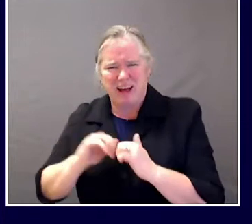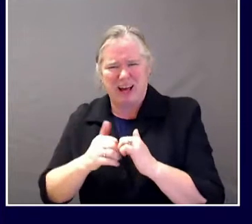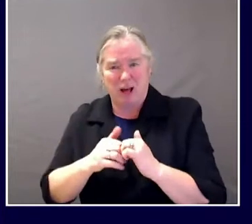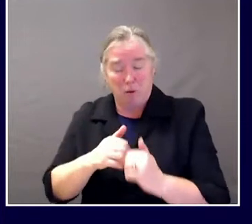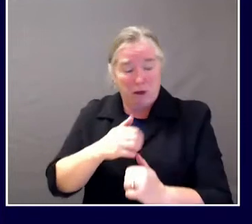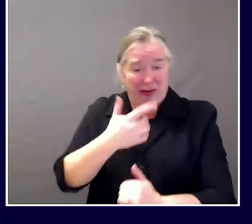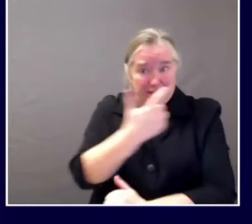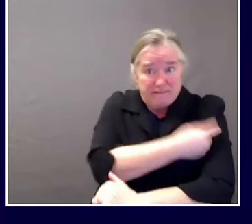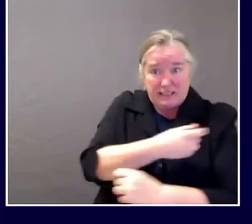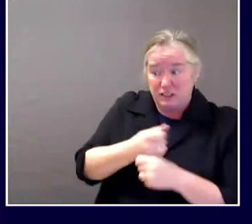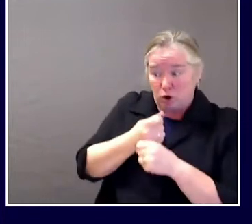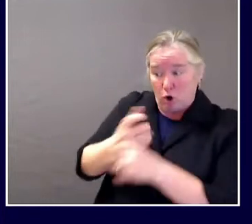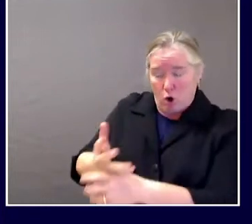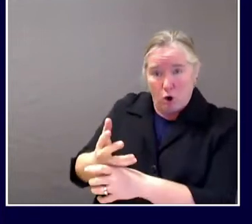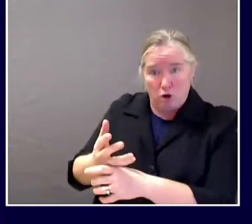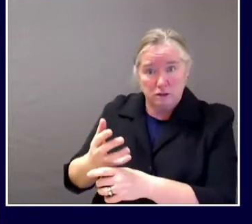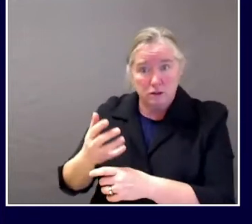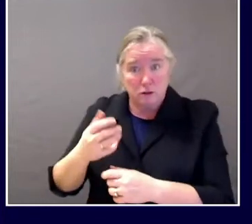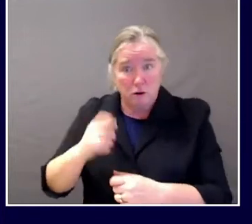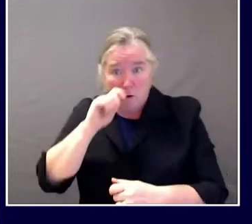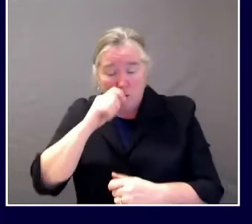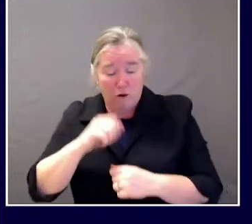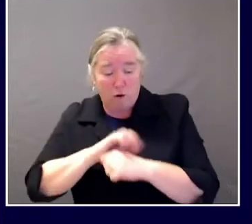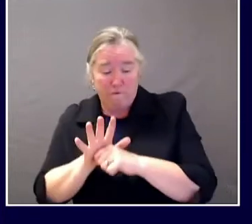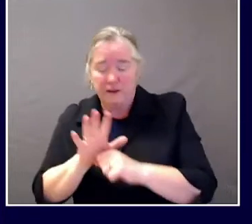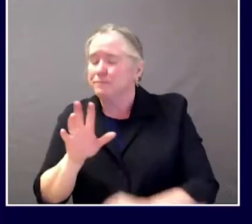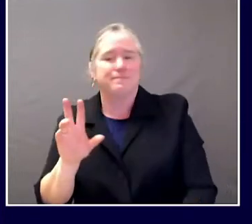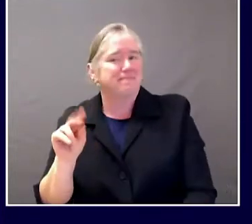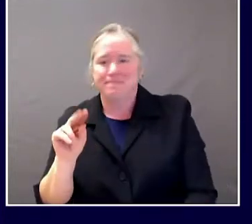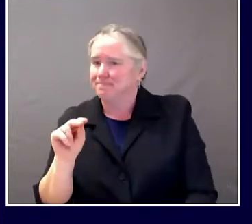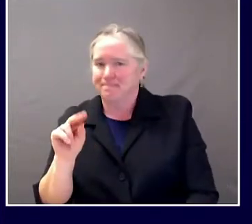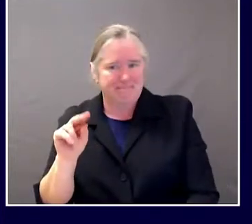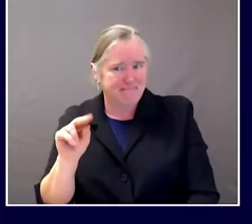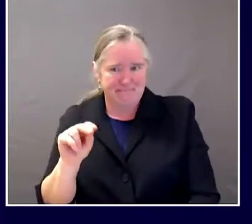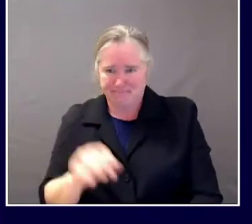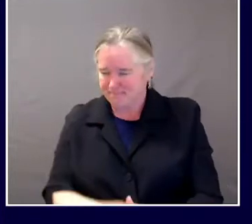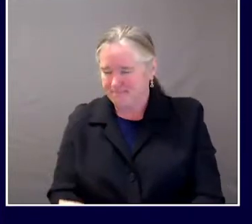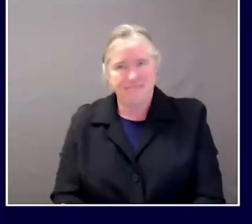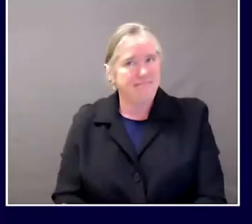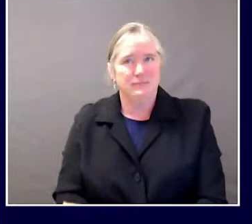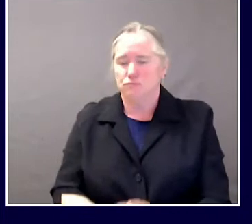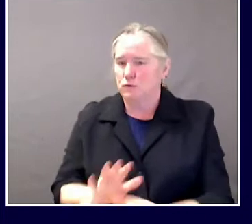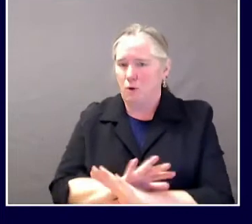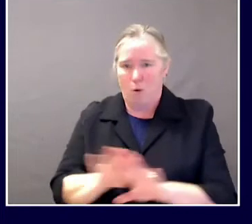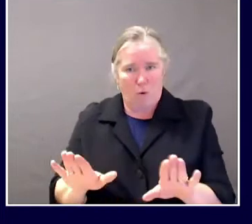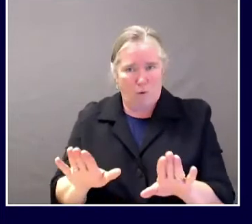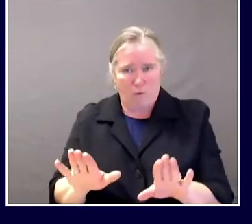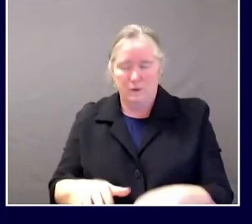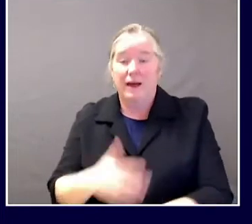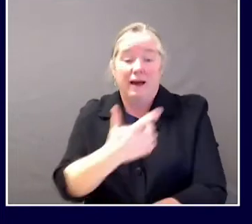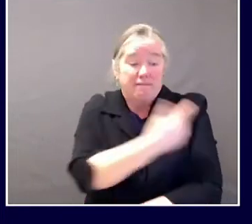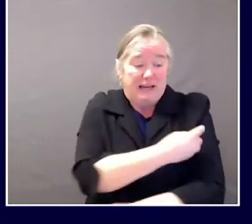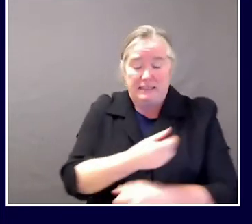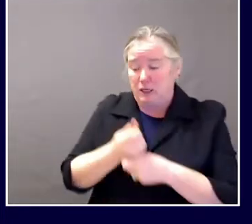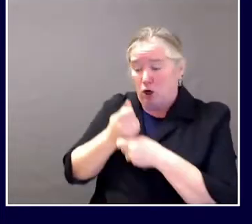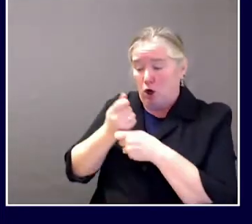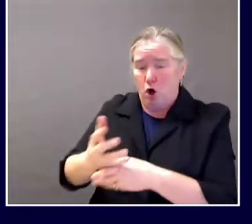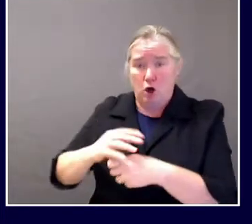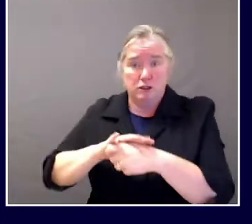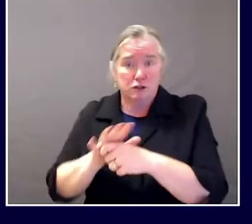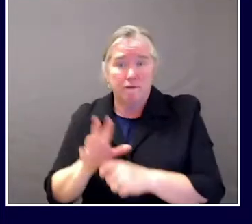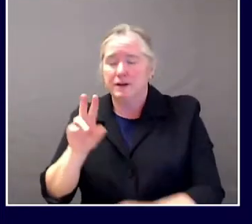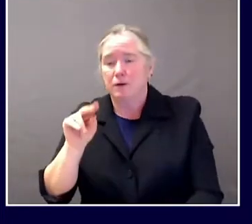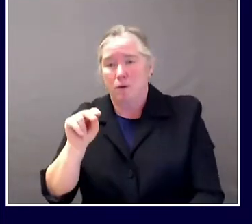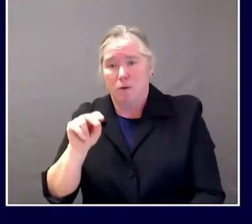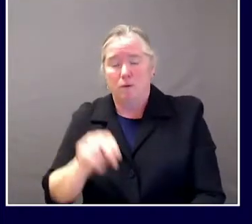that? The answer there is no, it's not the vaccine. In many of those instances, if not all